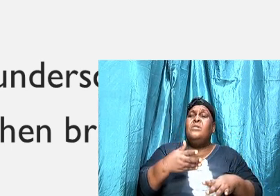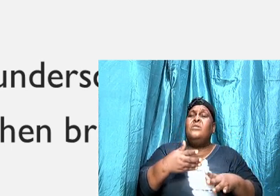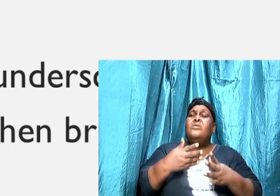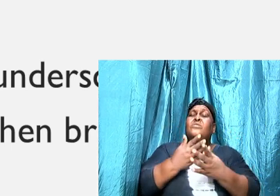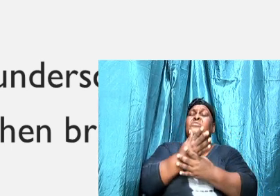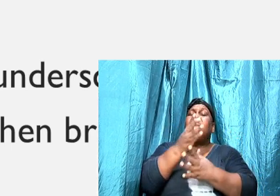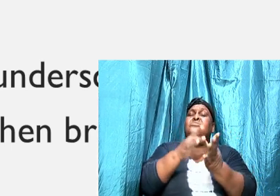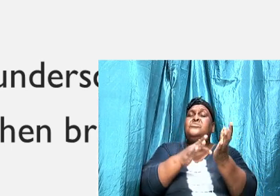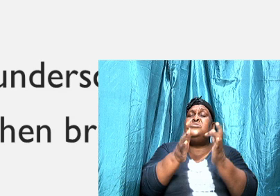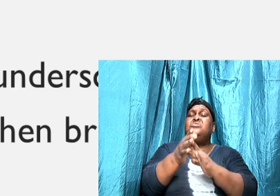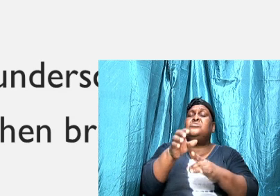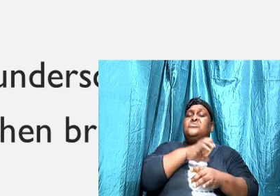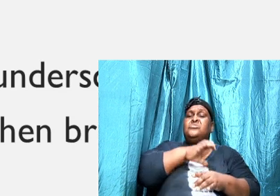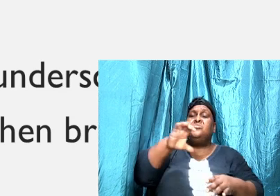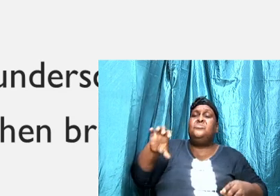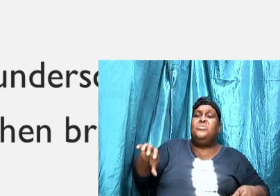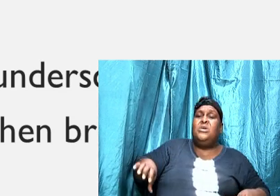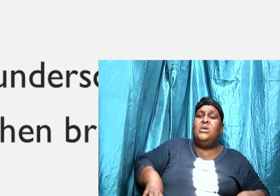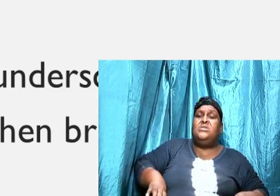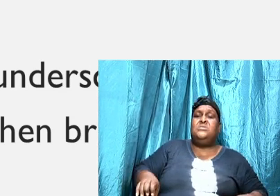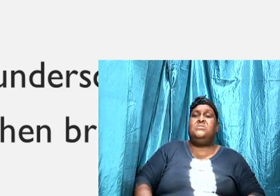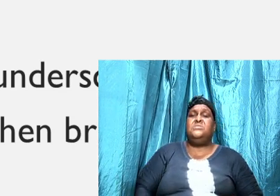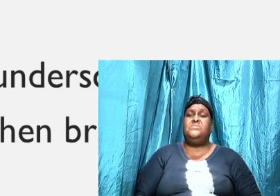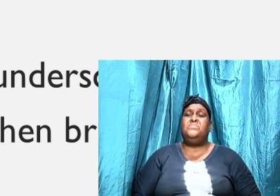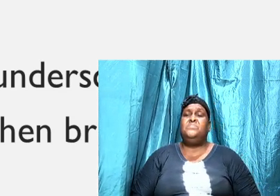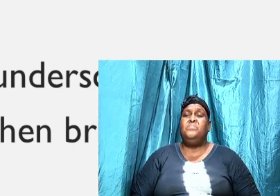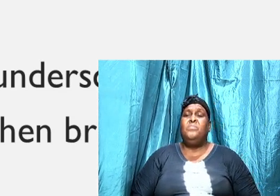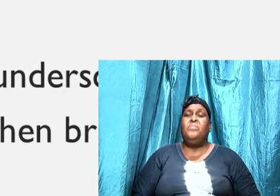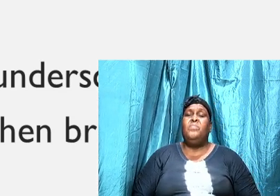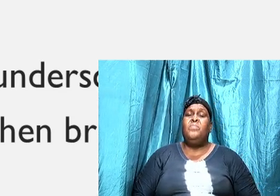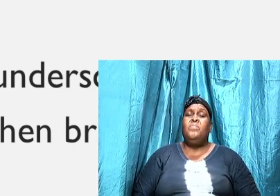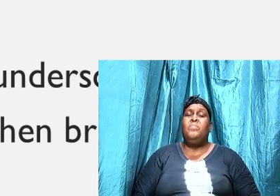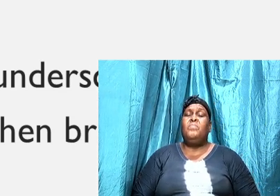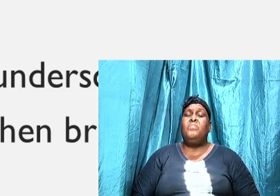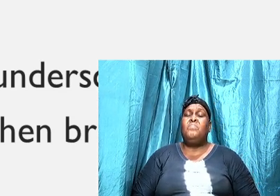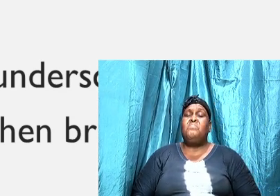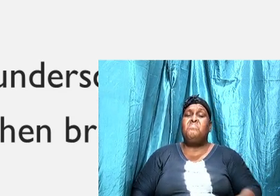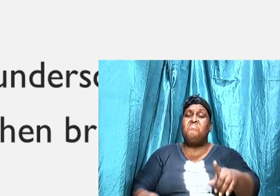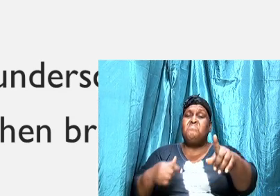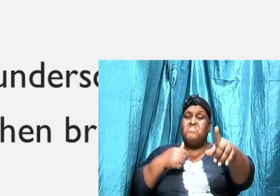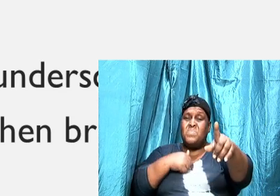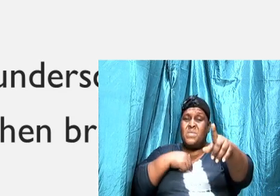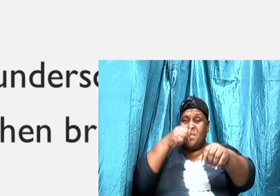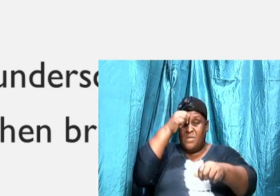Jesus Christ. I remember as a young convert, you know, and